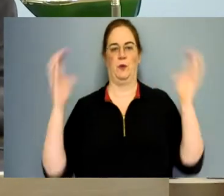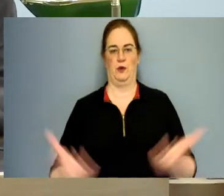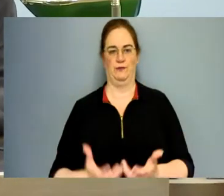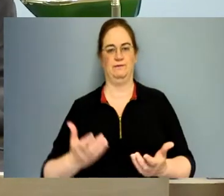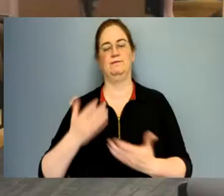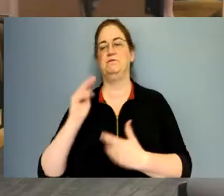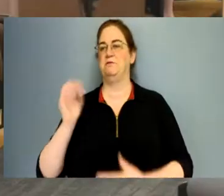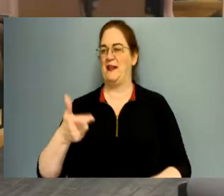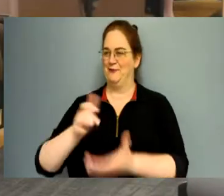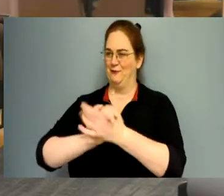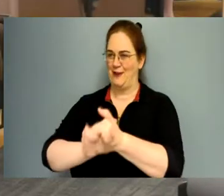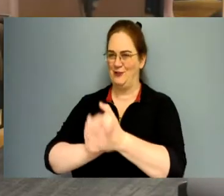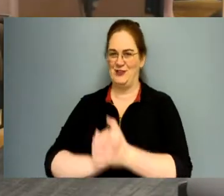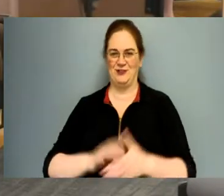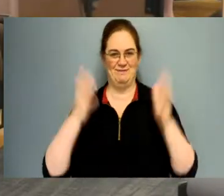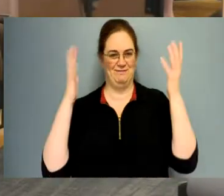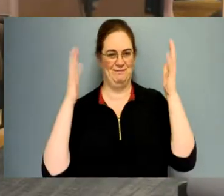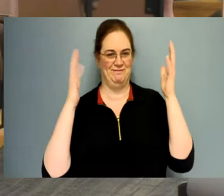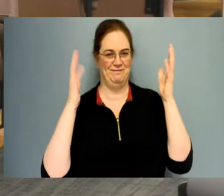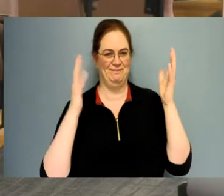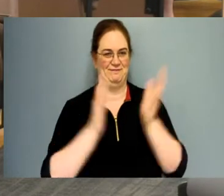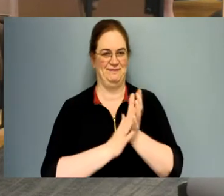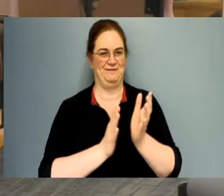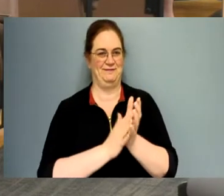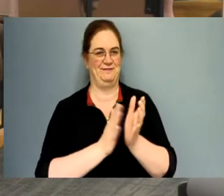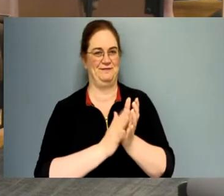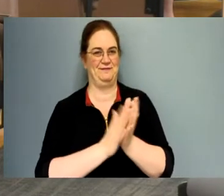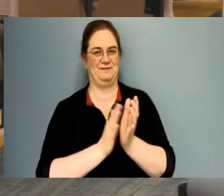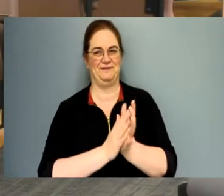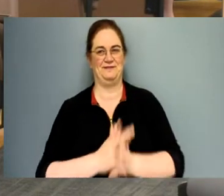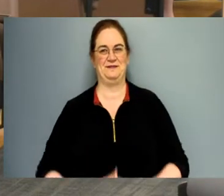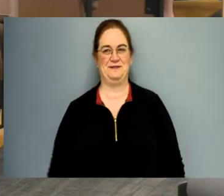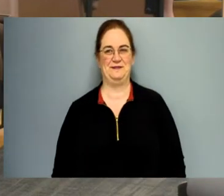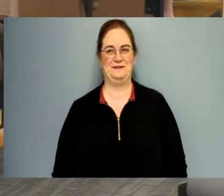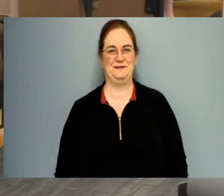Meg, congratulations. Let's hear a round of applause. Thank you. Thank you.